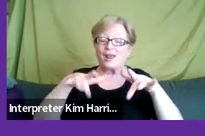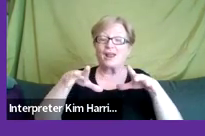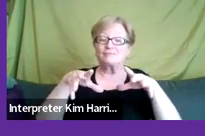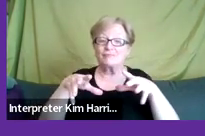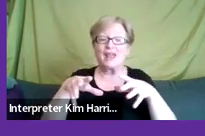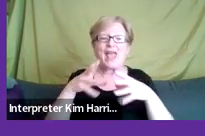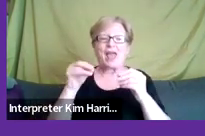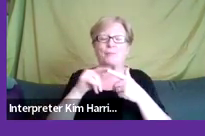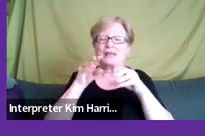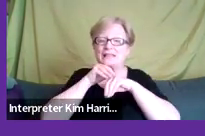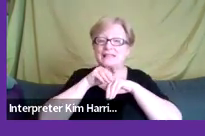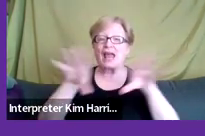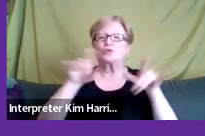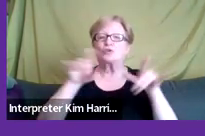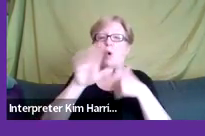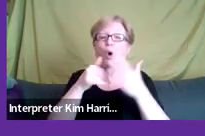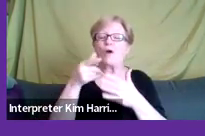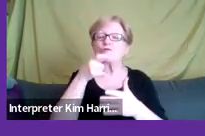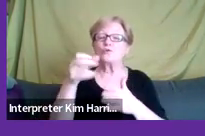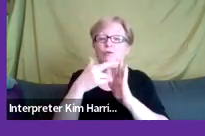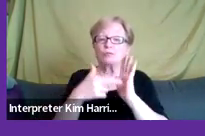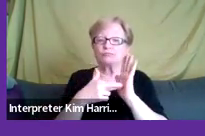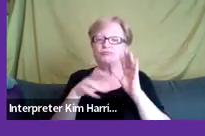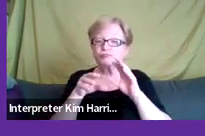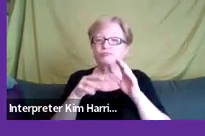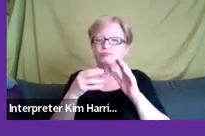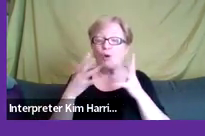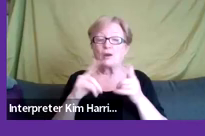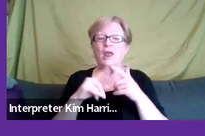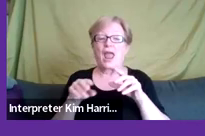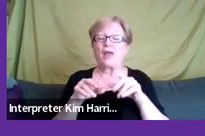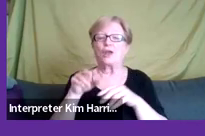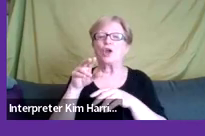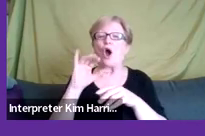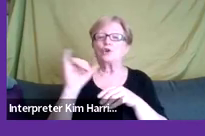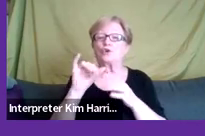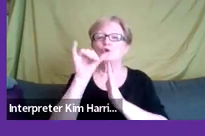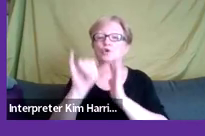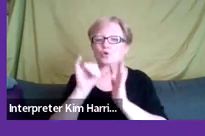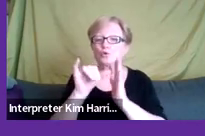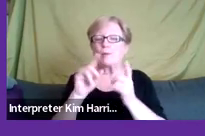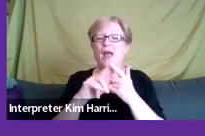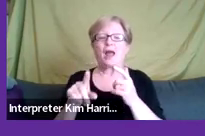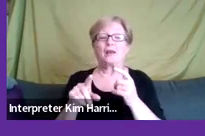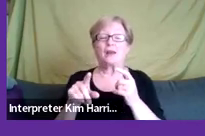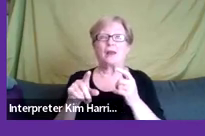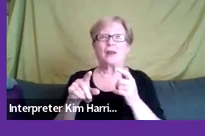registered. And it will also be uploaded to our YouTube channel, which is at